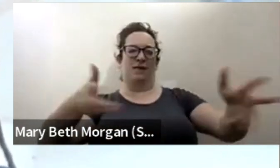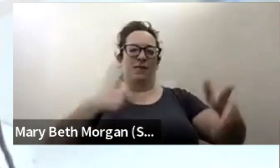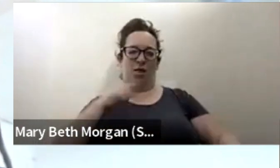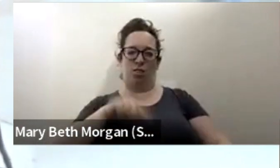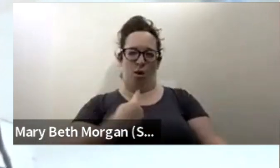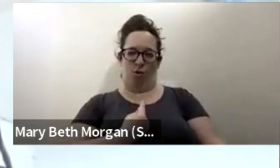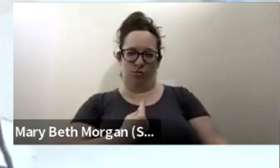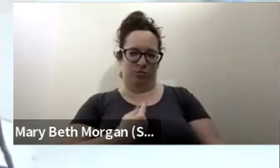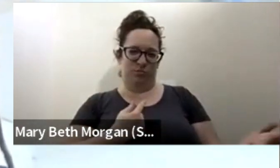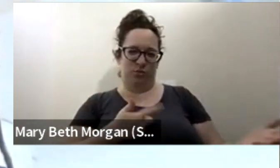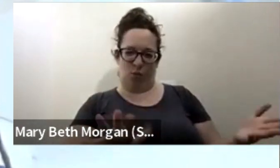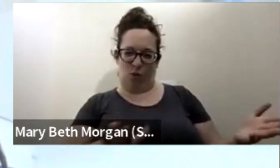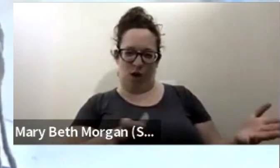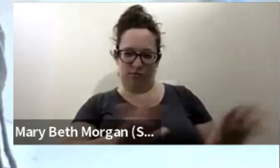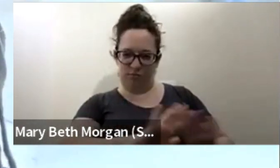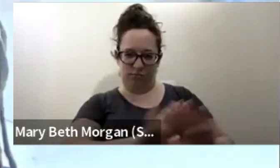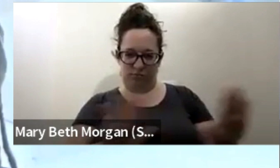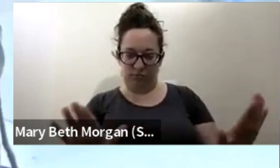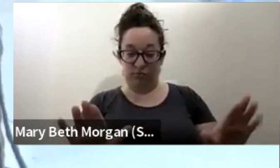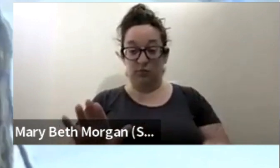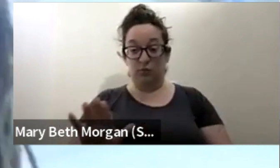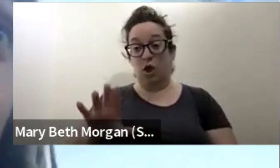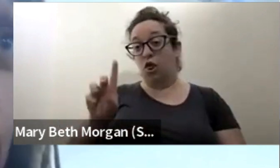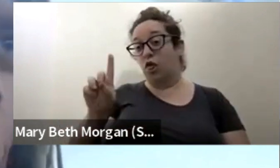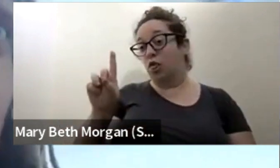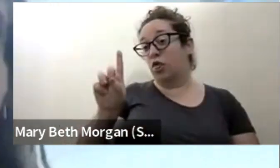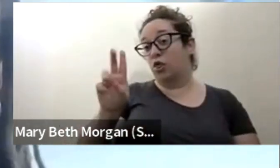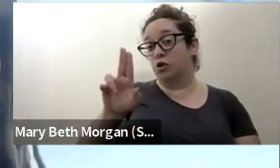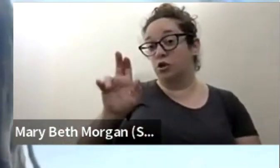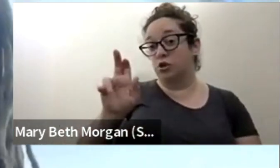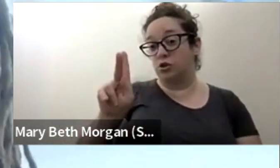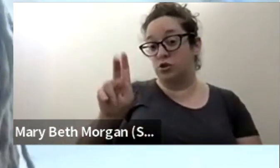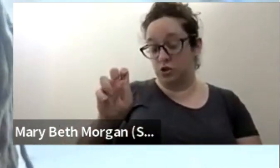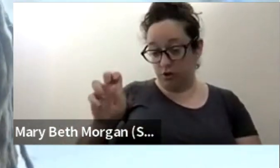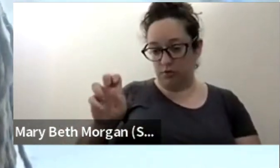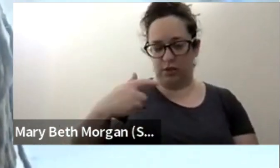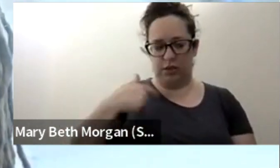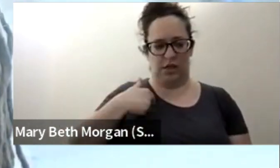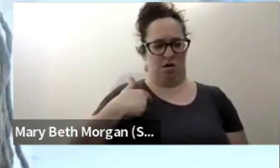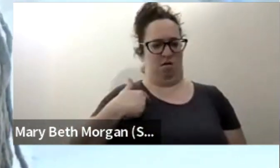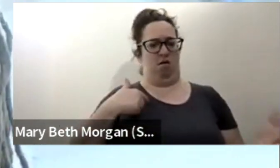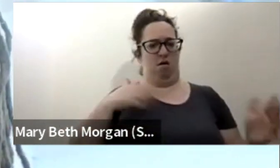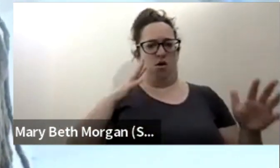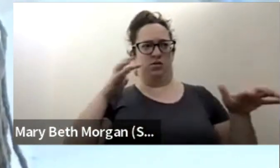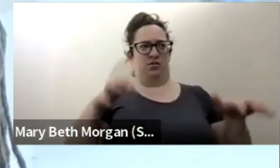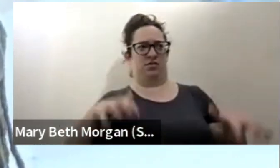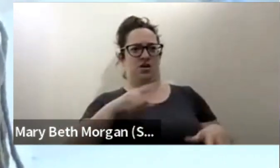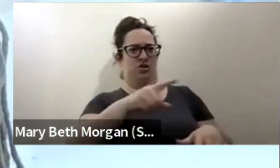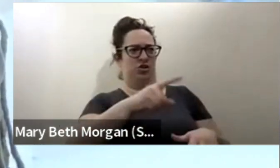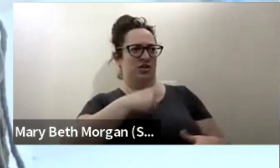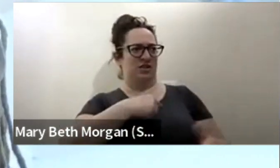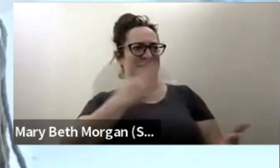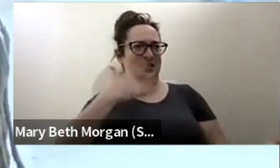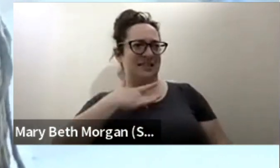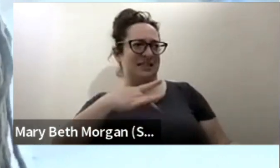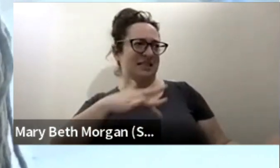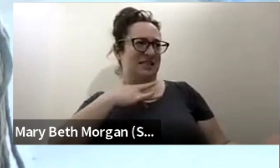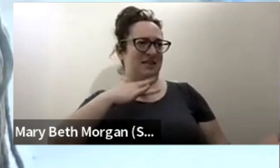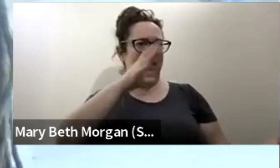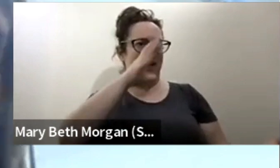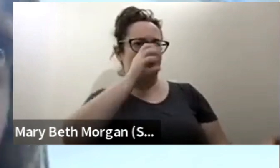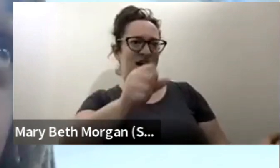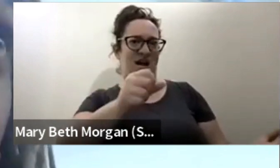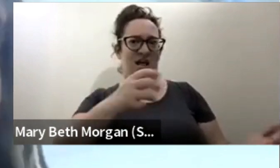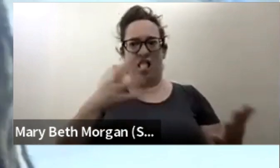harassing her, particularly Duke Orsino. The Duke, who is stunned by how sensitive and intelligent